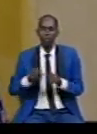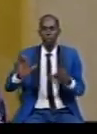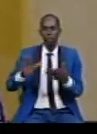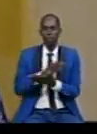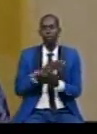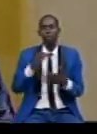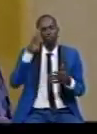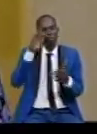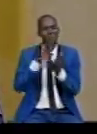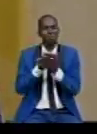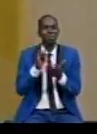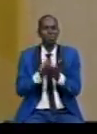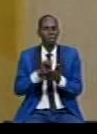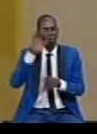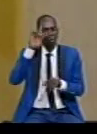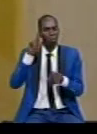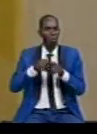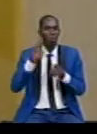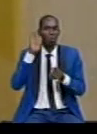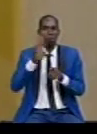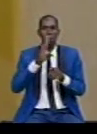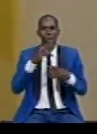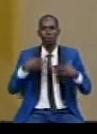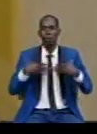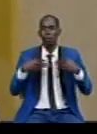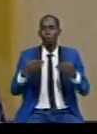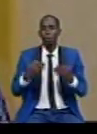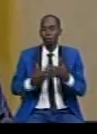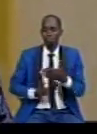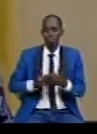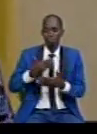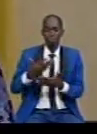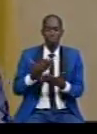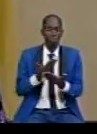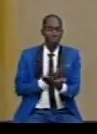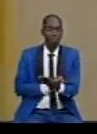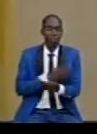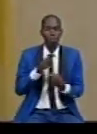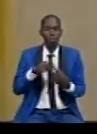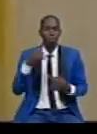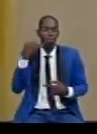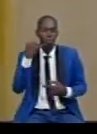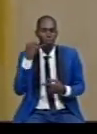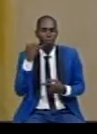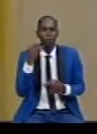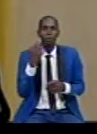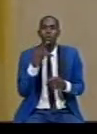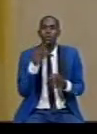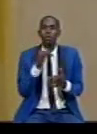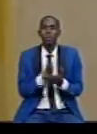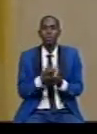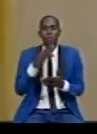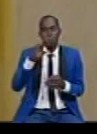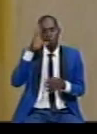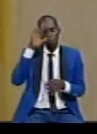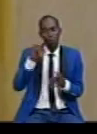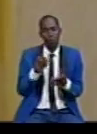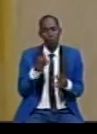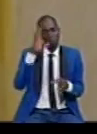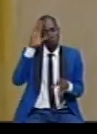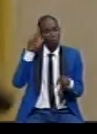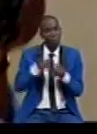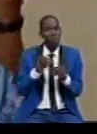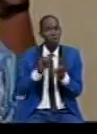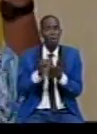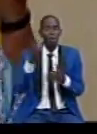be okay. So in the morning when I called, my brethren, lo and behold, my brother that was in coma for